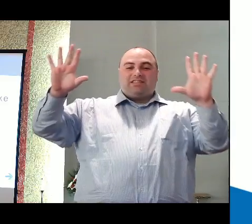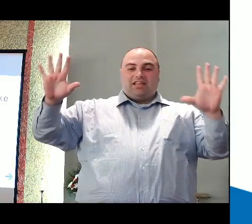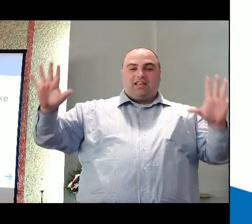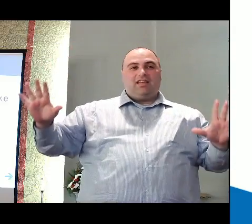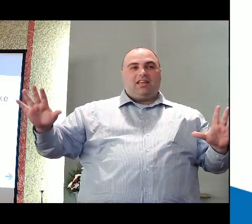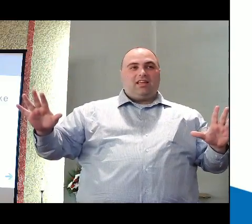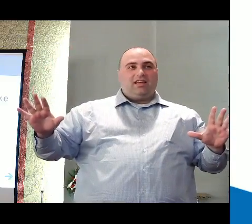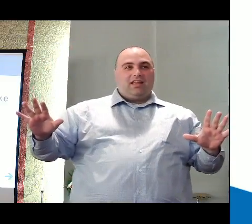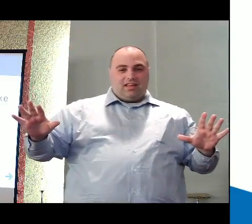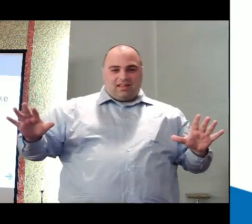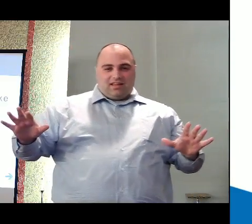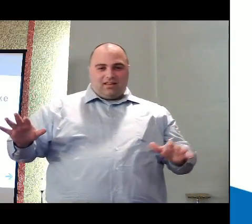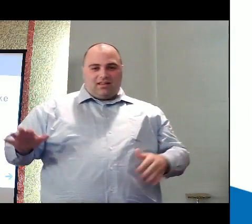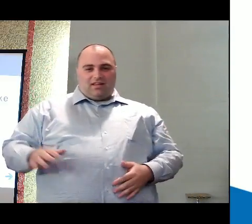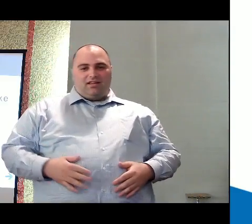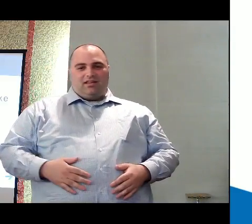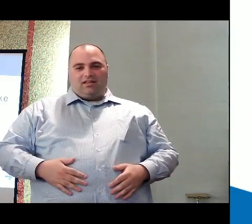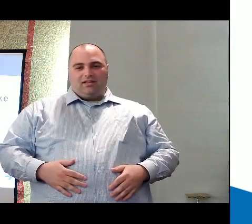I see.